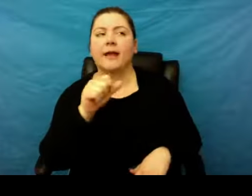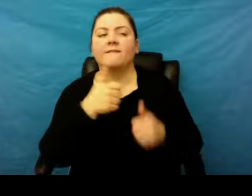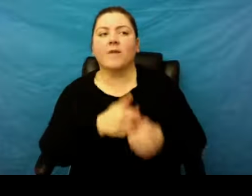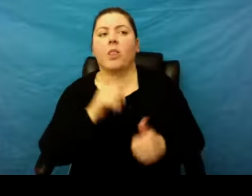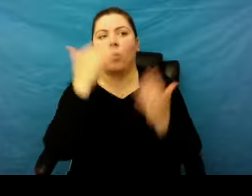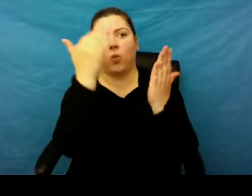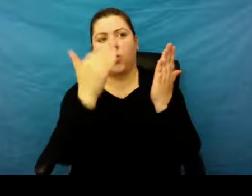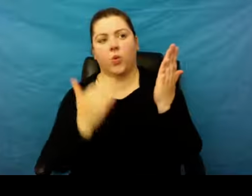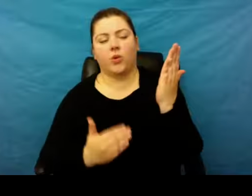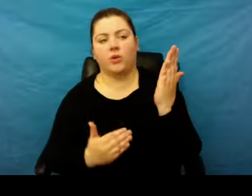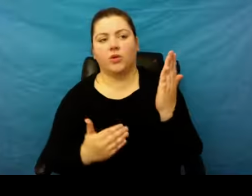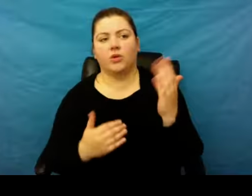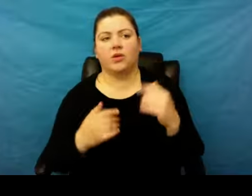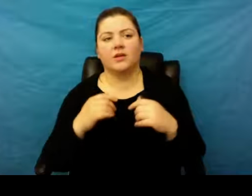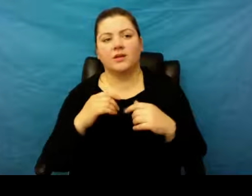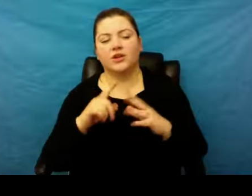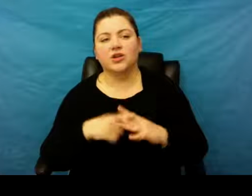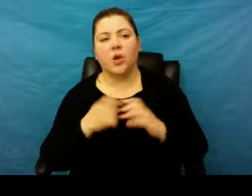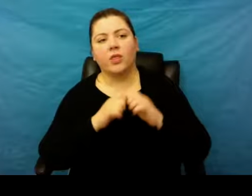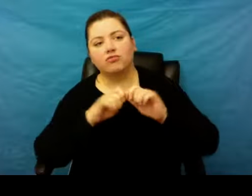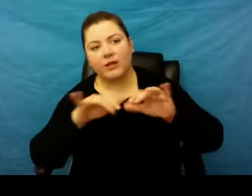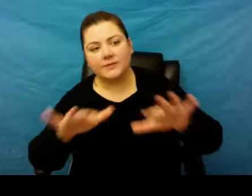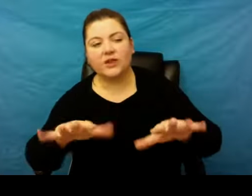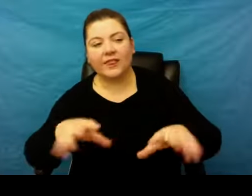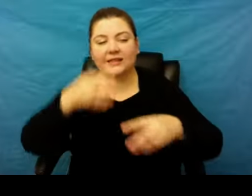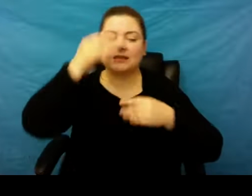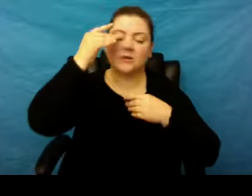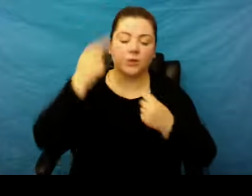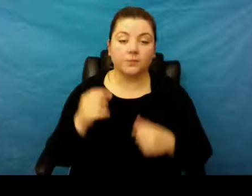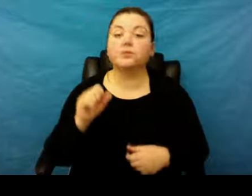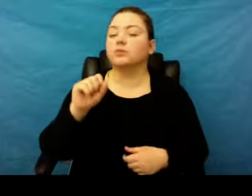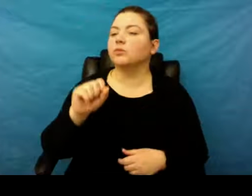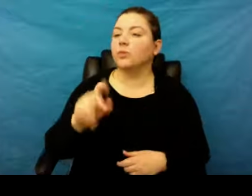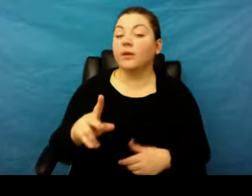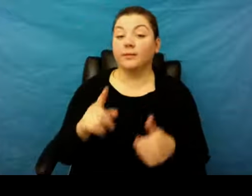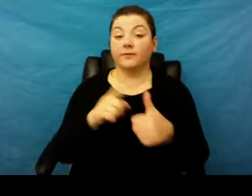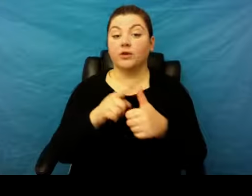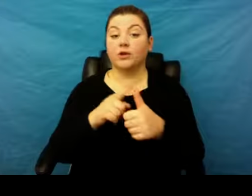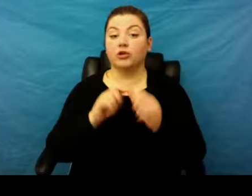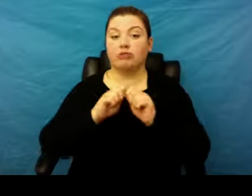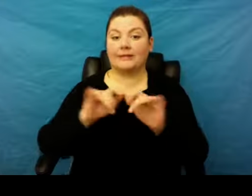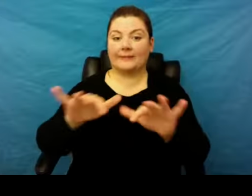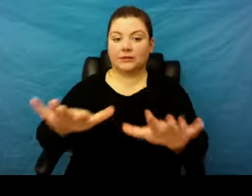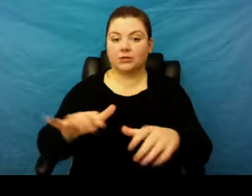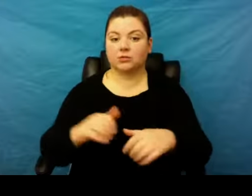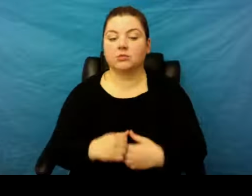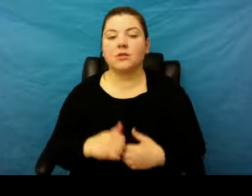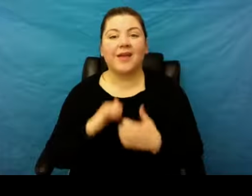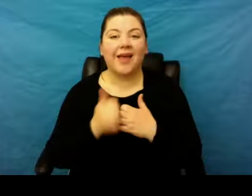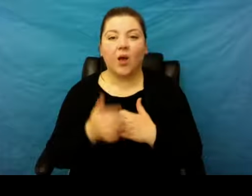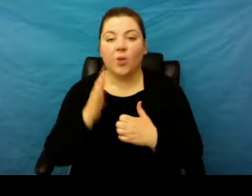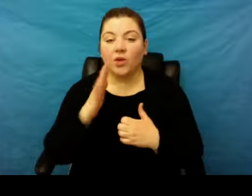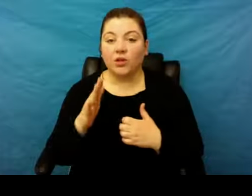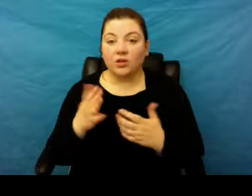transmission to symptom. Okay, transmission. How does this virus affect infants and